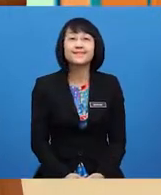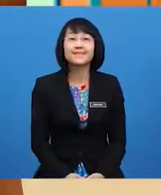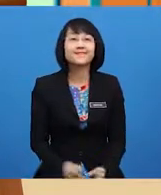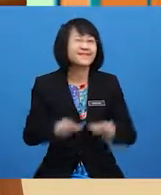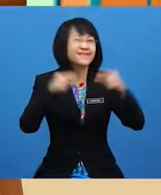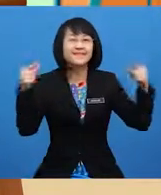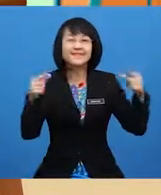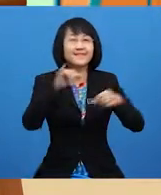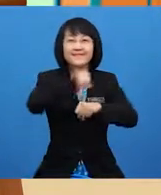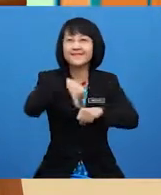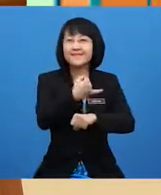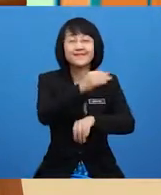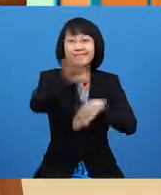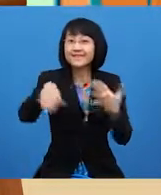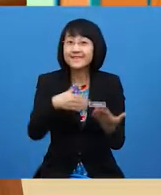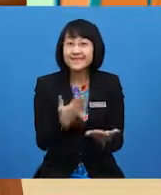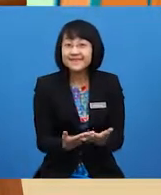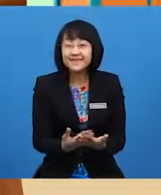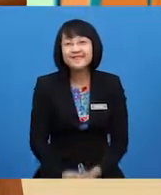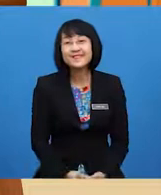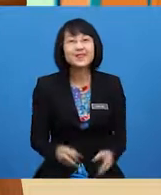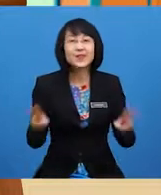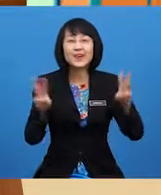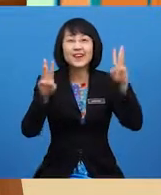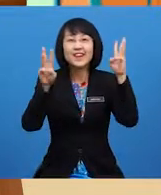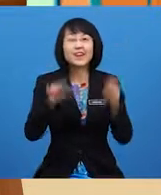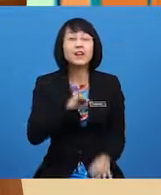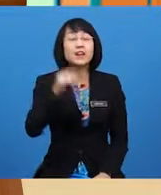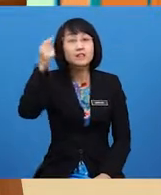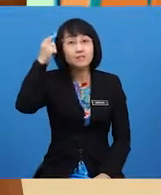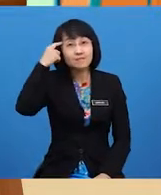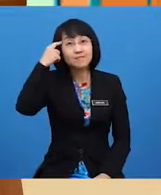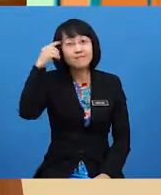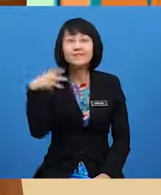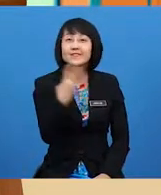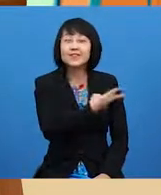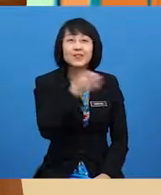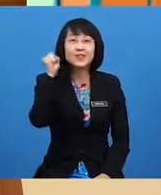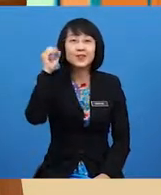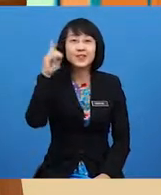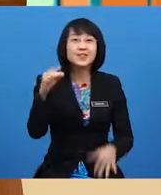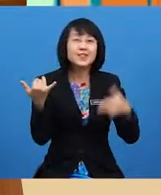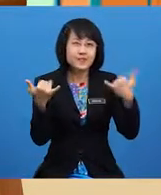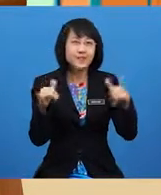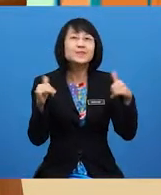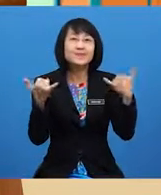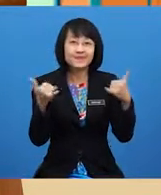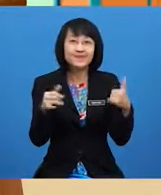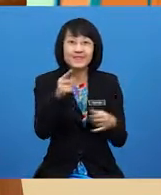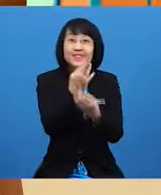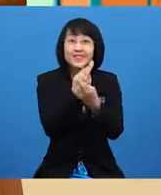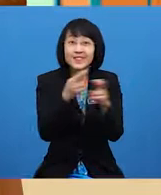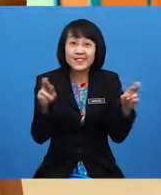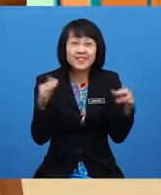Great job, everyone. Wow, I think we should play something. Are you ready